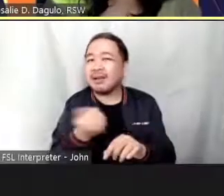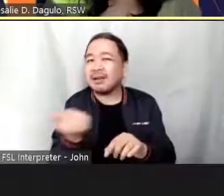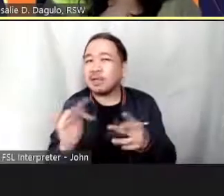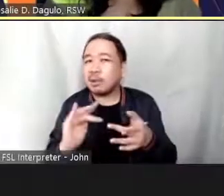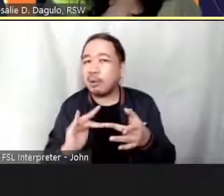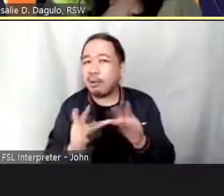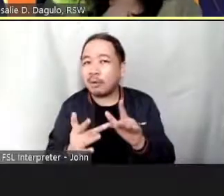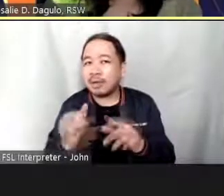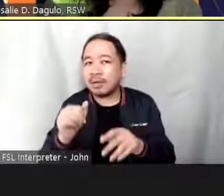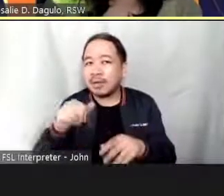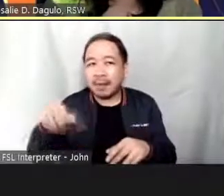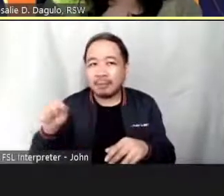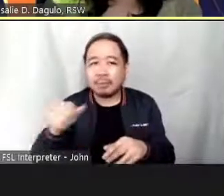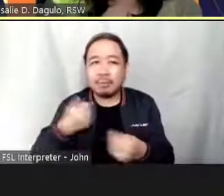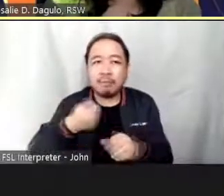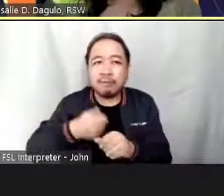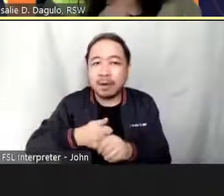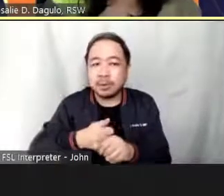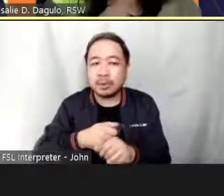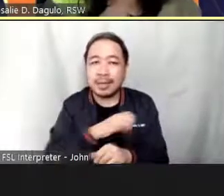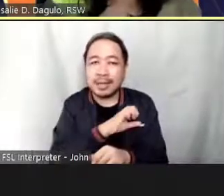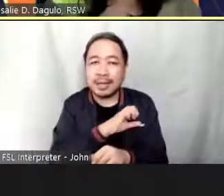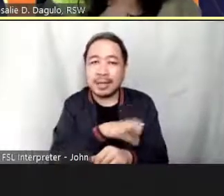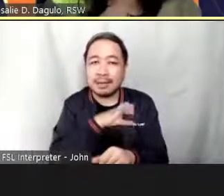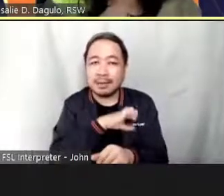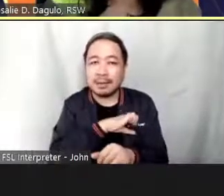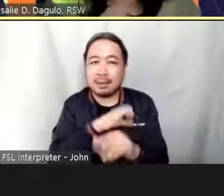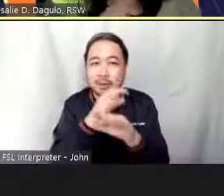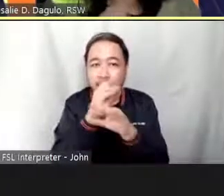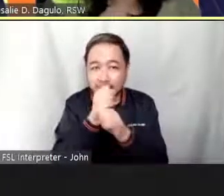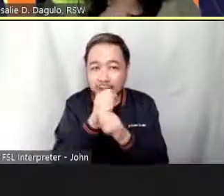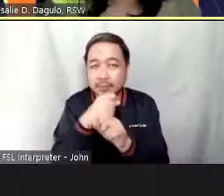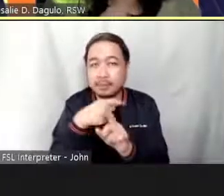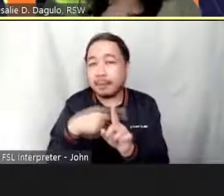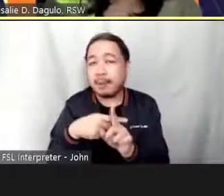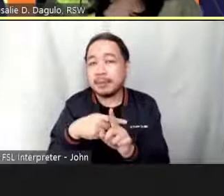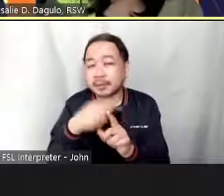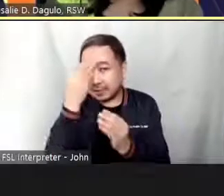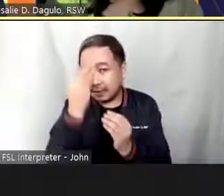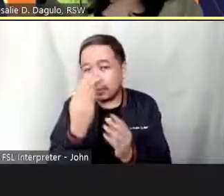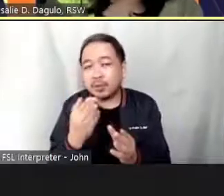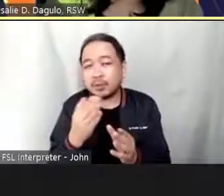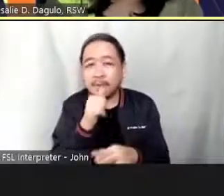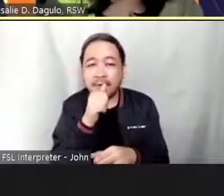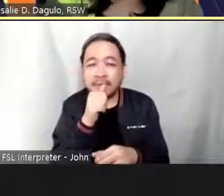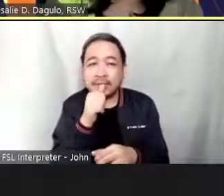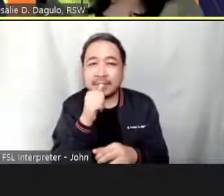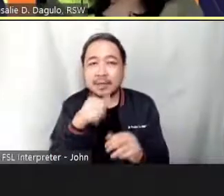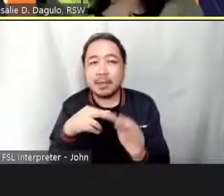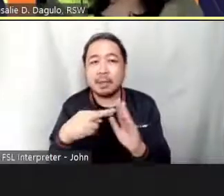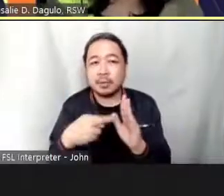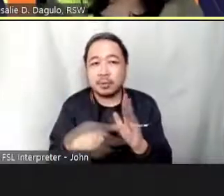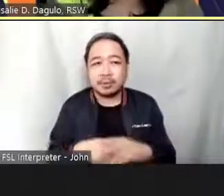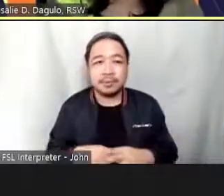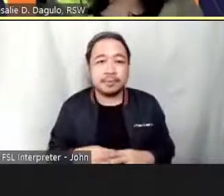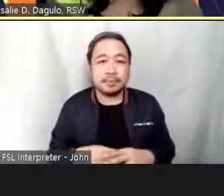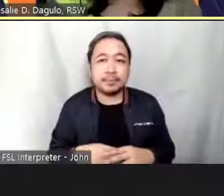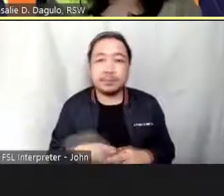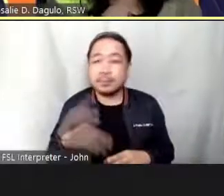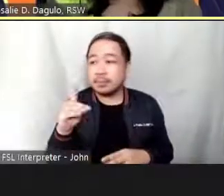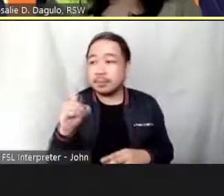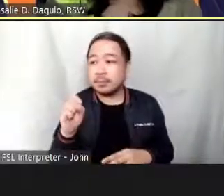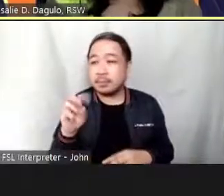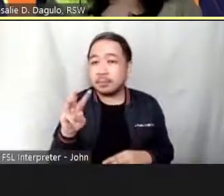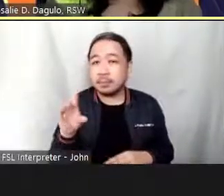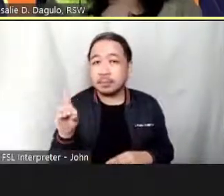ensuring ethical confidentiality and data privacy protocols. Currently, the DSWD has an effort